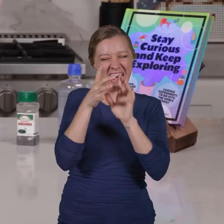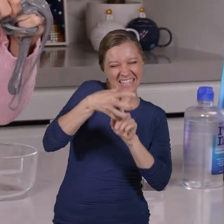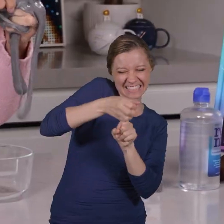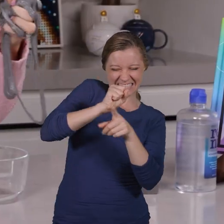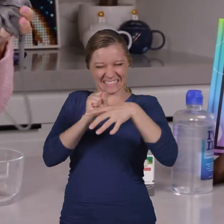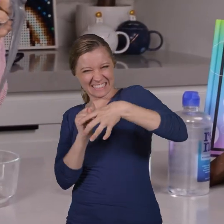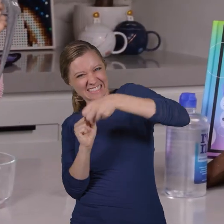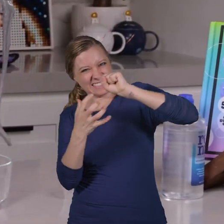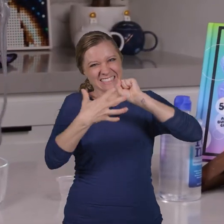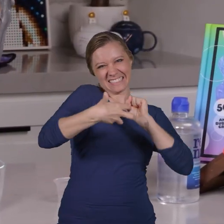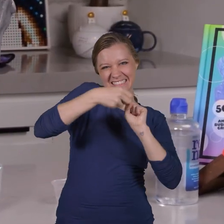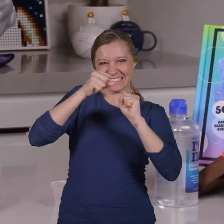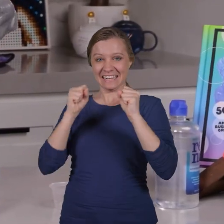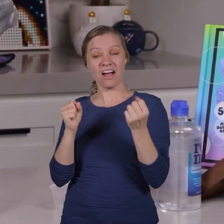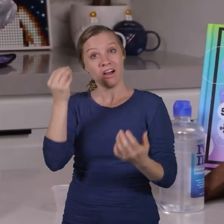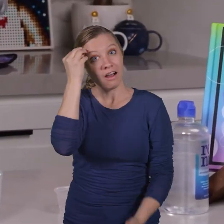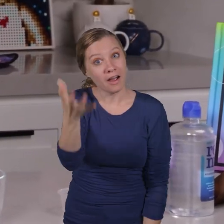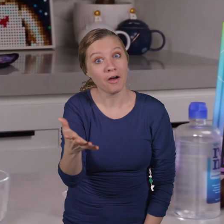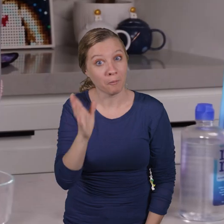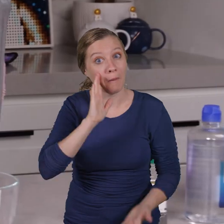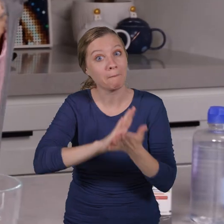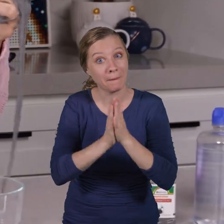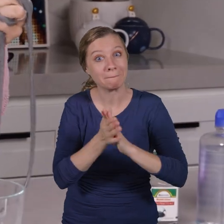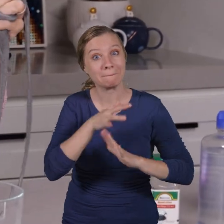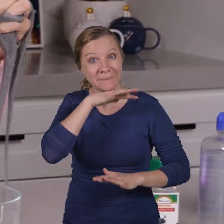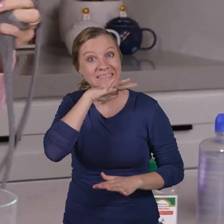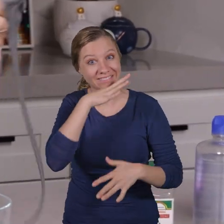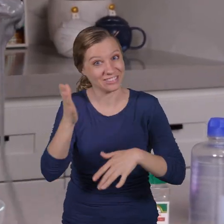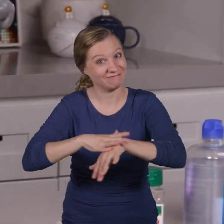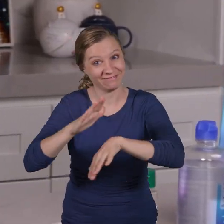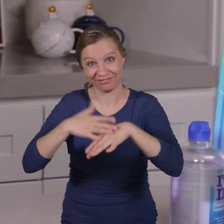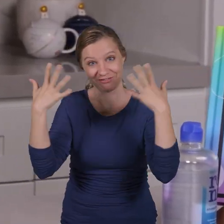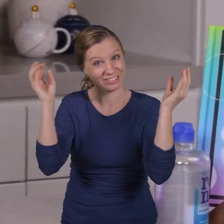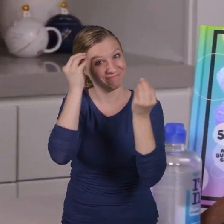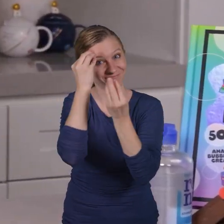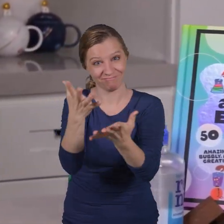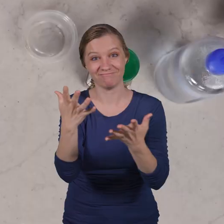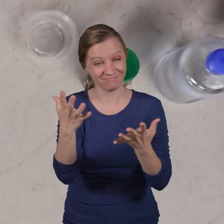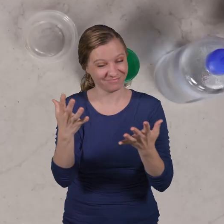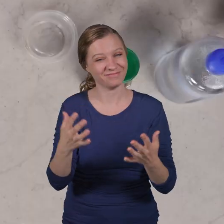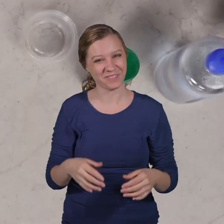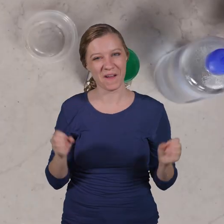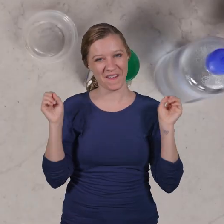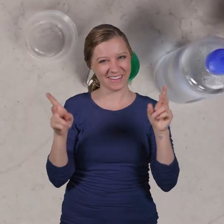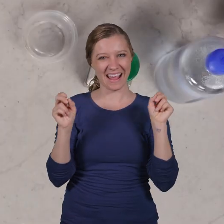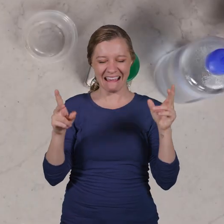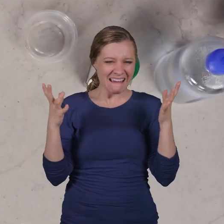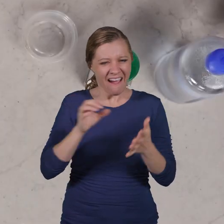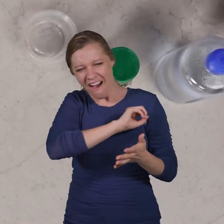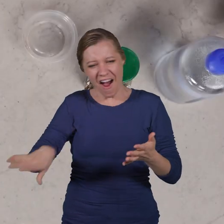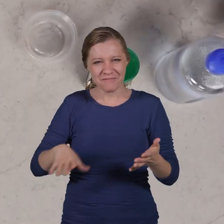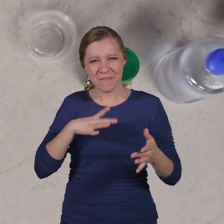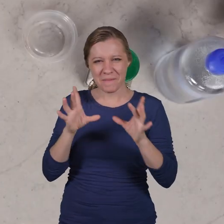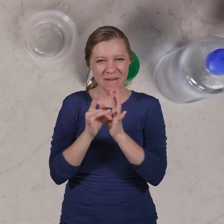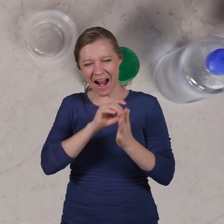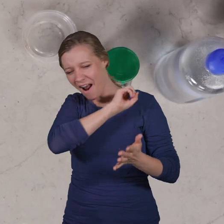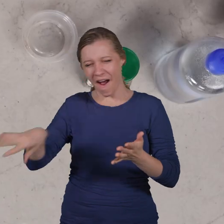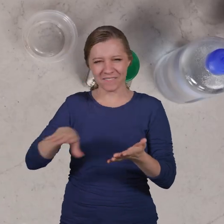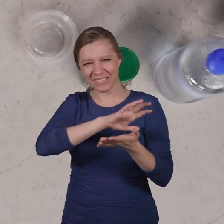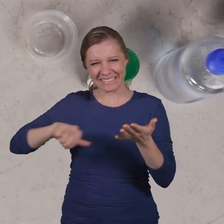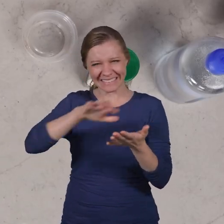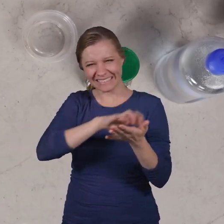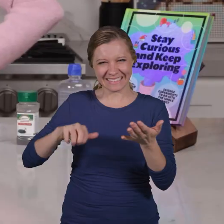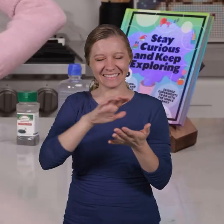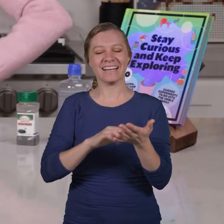magnet from our slime. This one gets, I told you it would get messy, this one gets a little messy. Okay, get off of